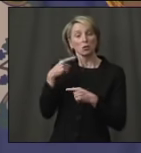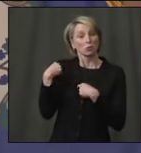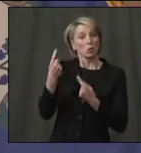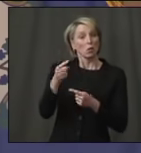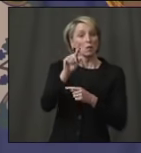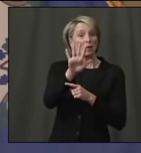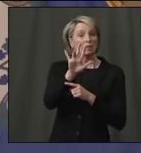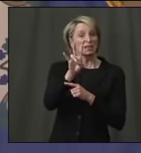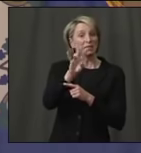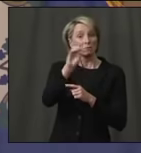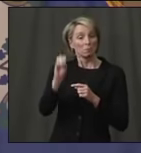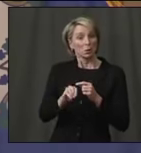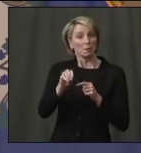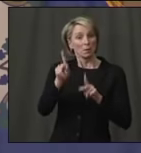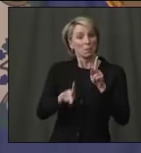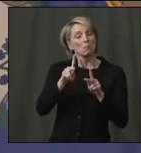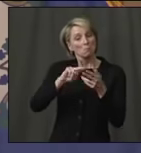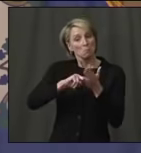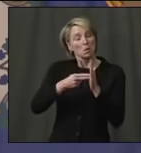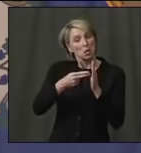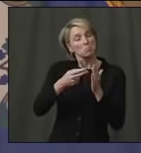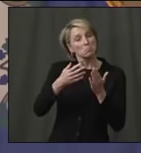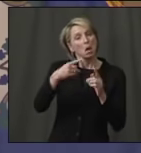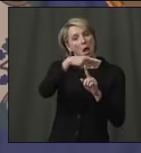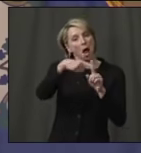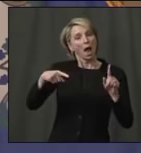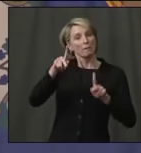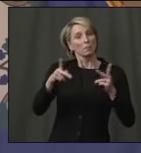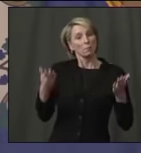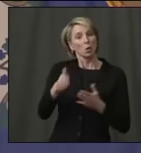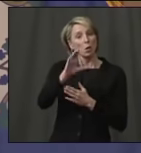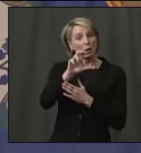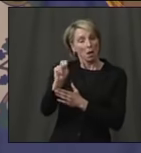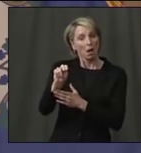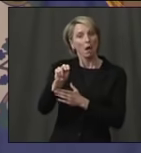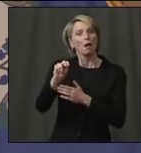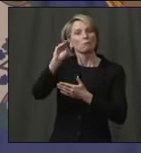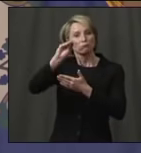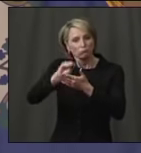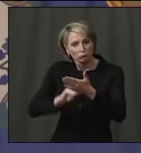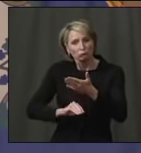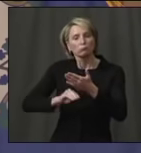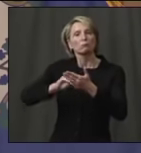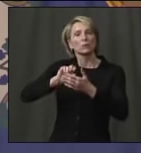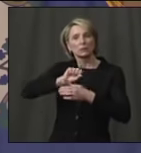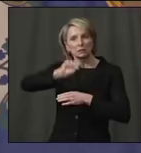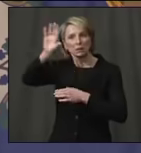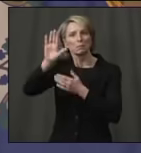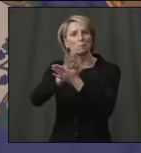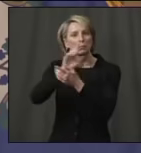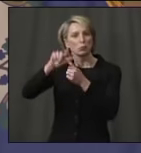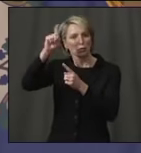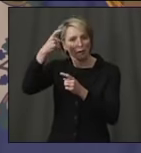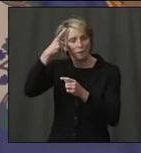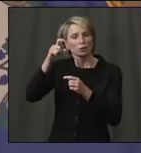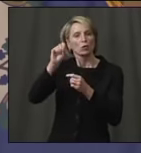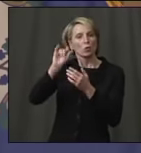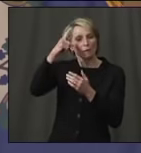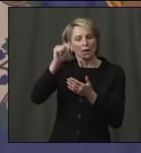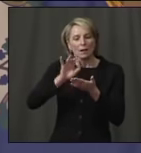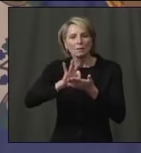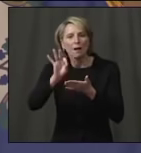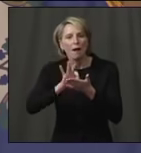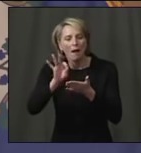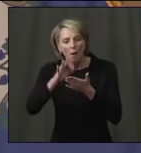know, that's not unimportant, because the more people we have registered in that census, what that means in terms of revenues coming back to the state